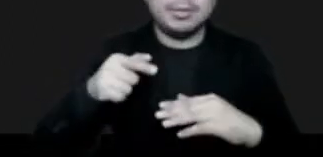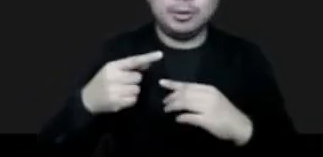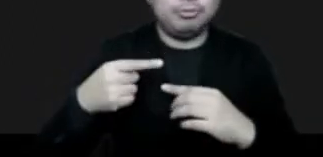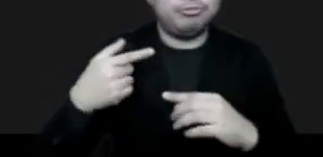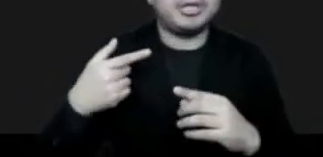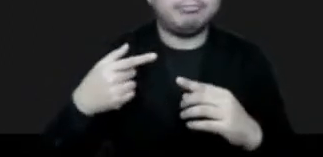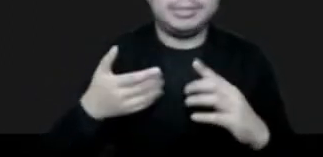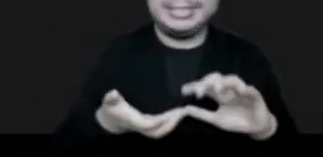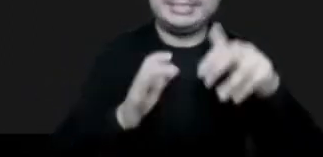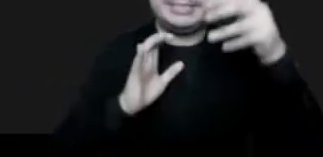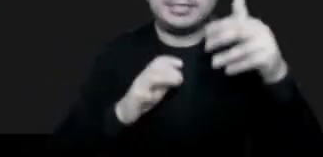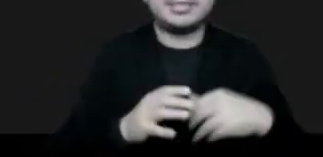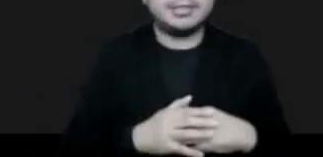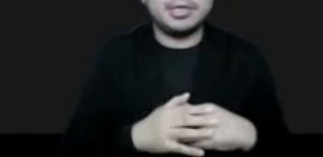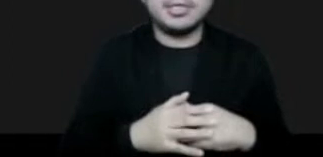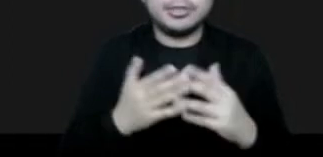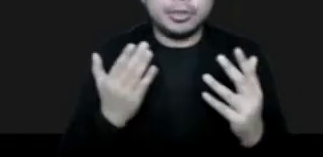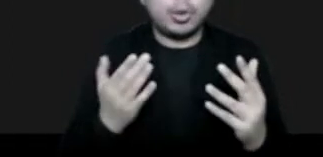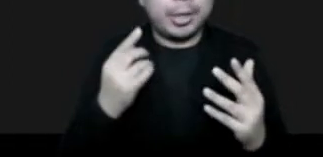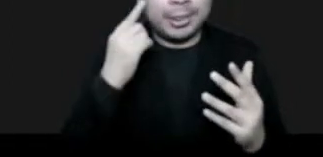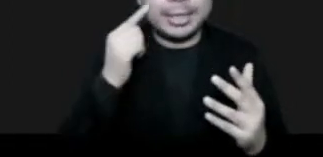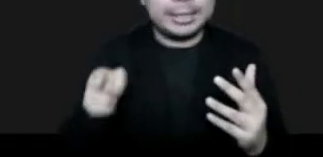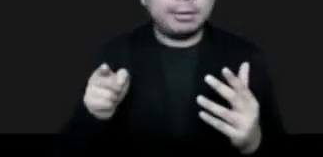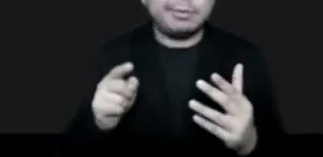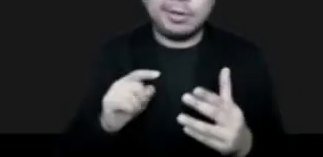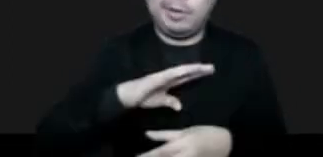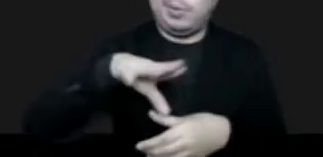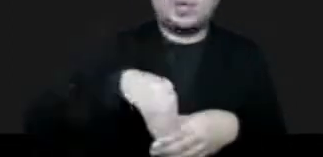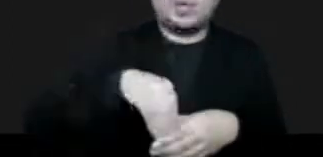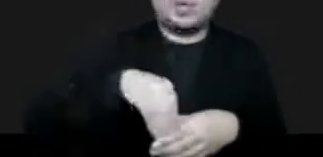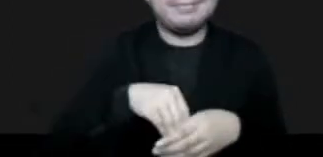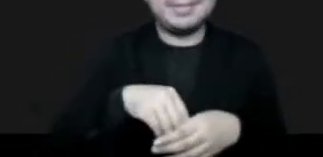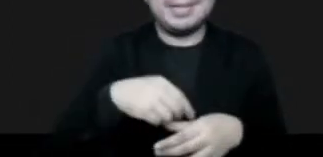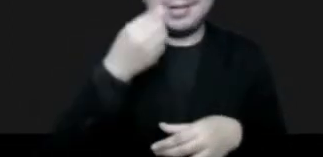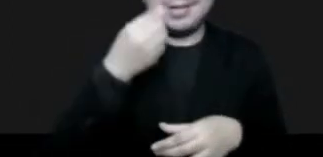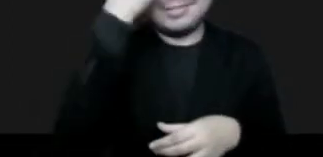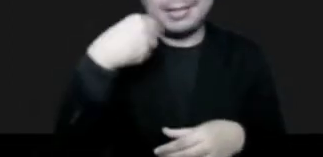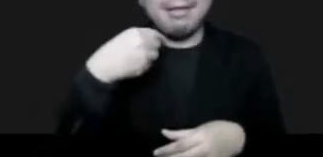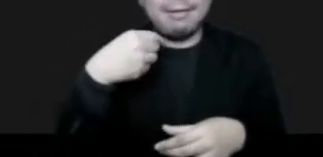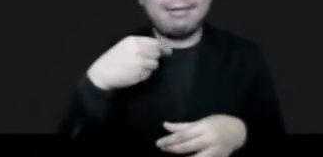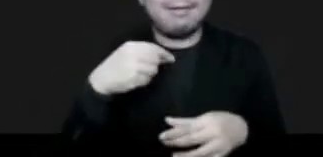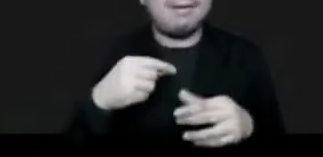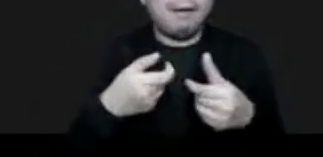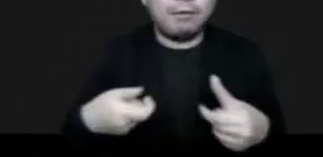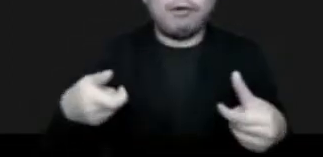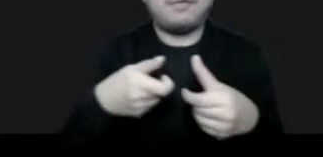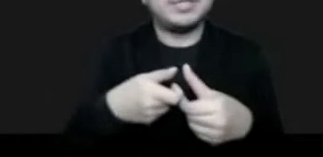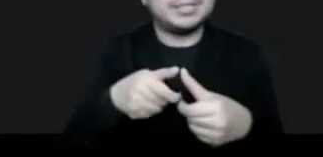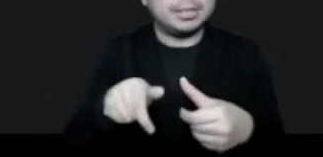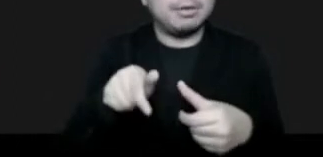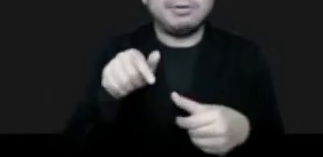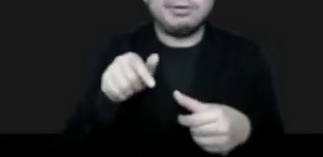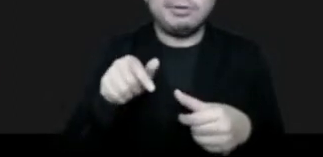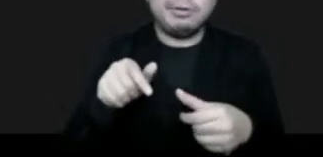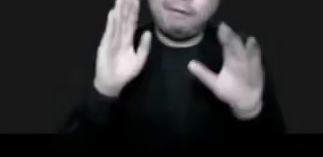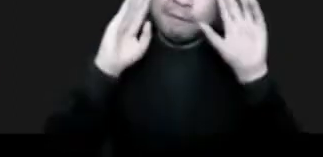FEDOMA also participated in the Sendai Conference on Disaster Risk Reduction and contributed